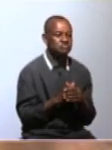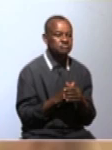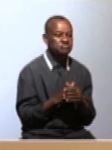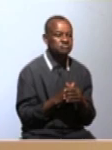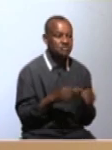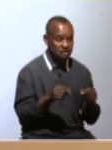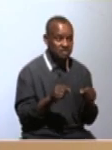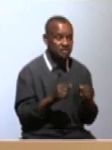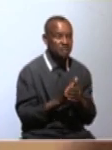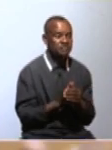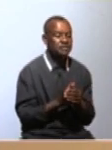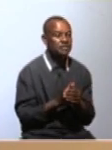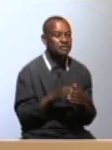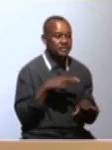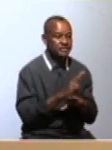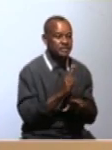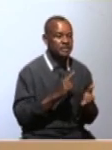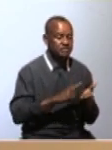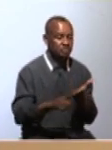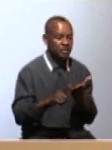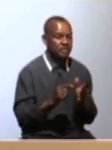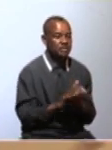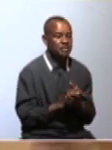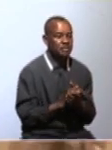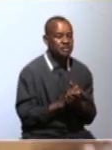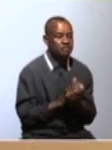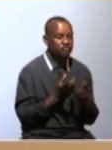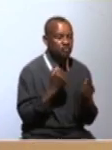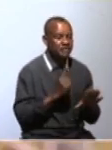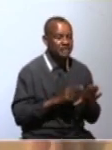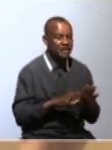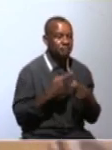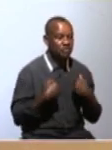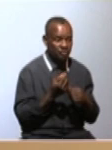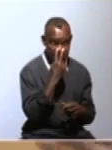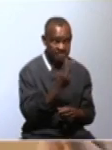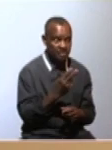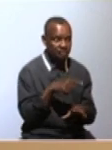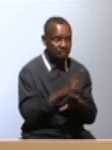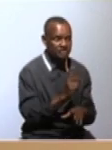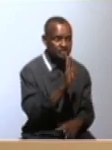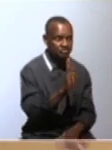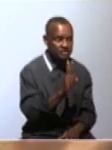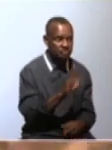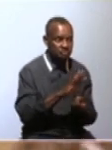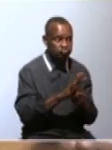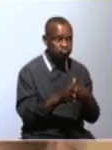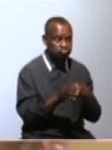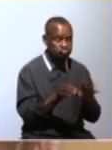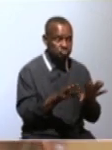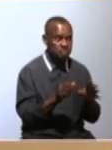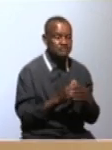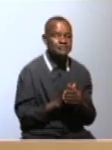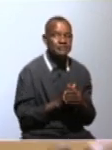week, 14 days since we diagnosed the first cases. And what we have done so far is actually to